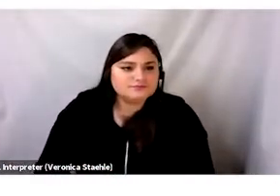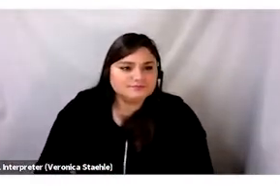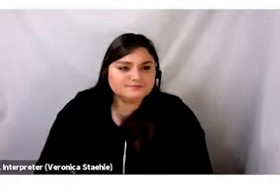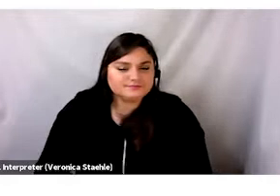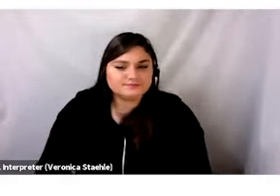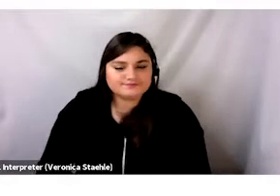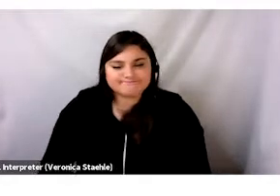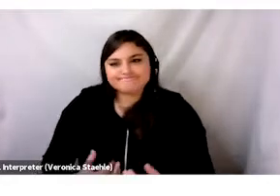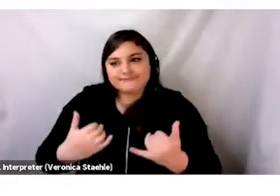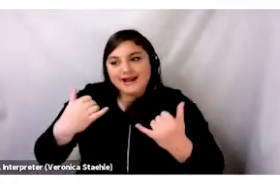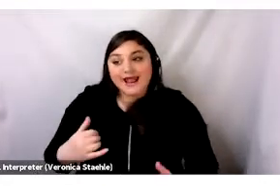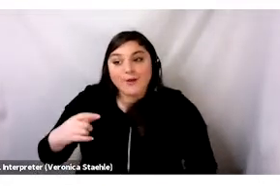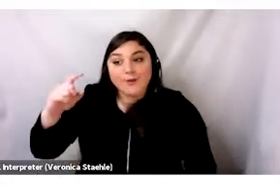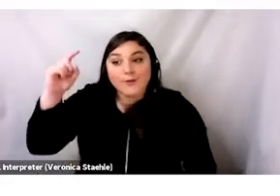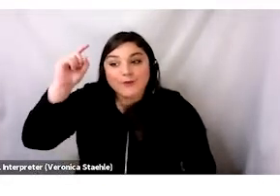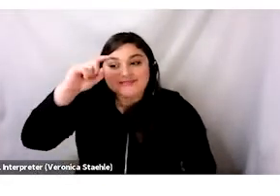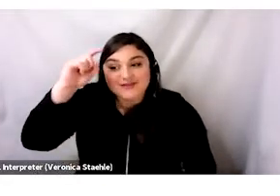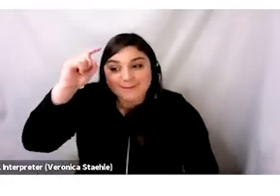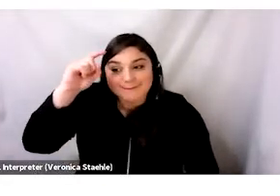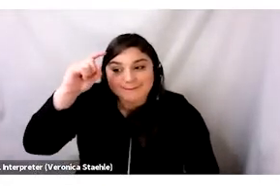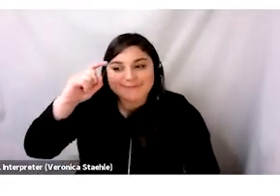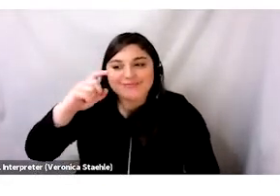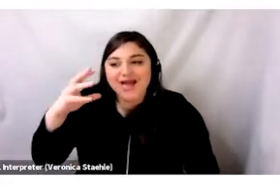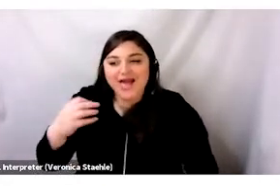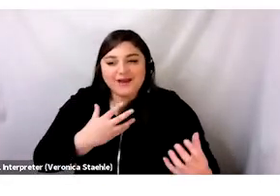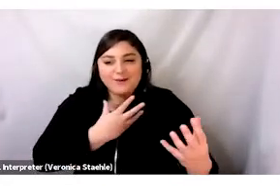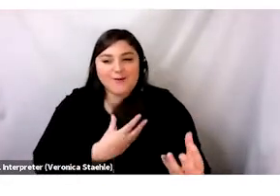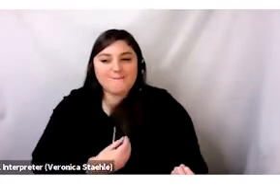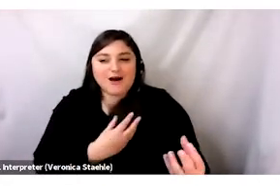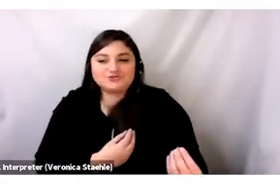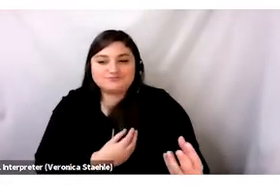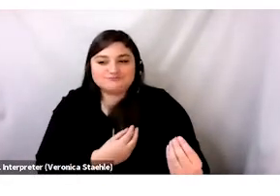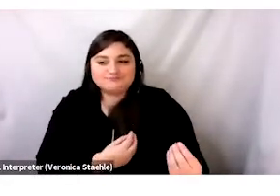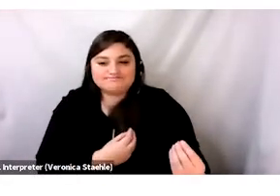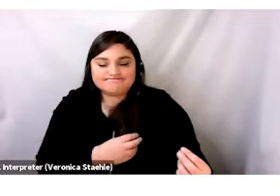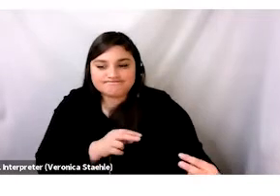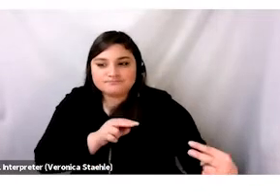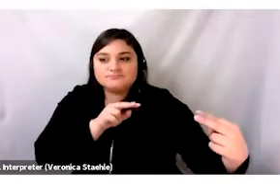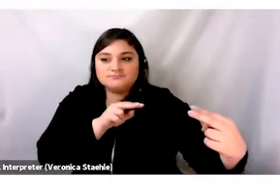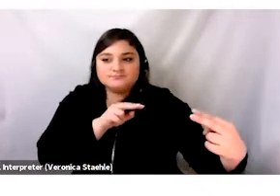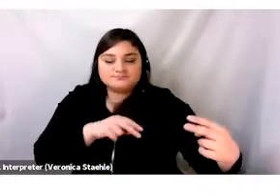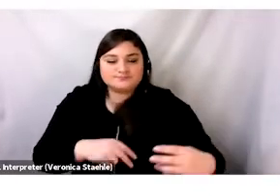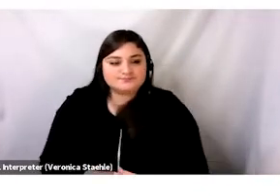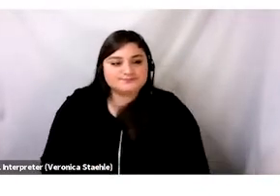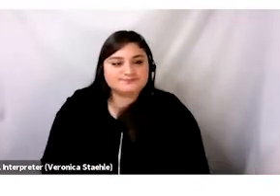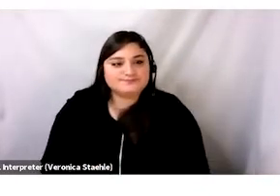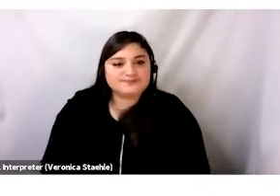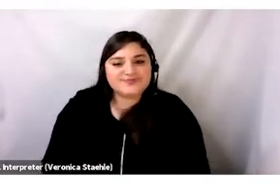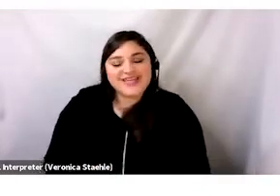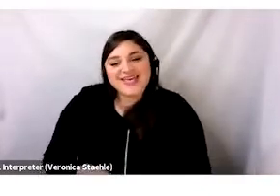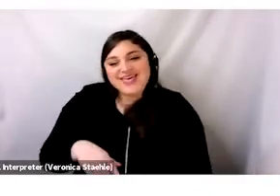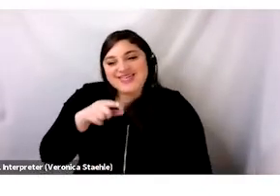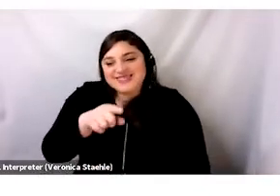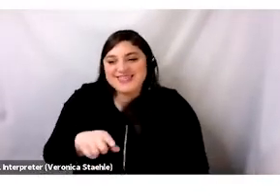Wisdom and compassion. These are also sort of like two wings of a bird. They are